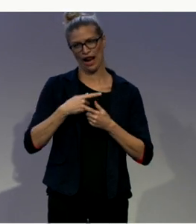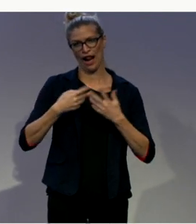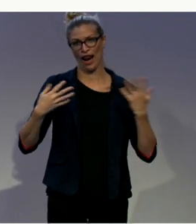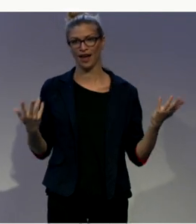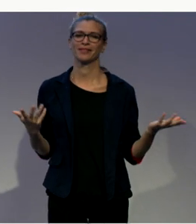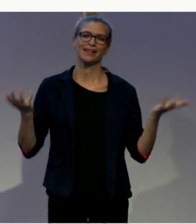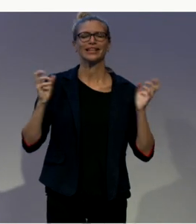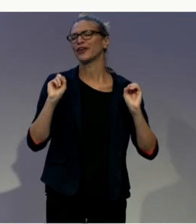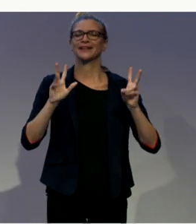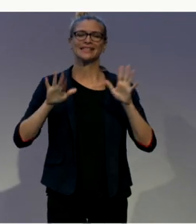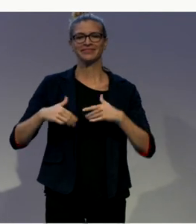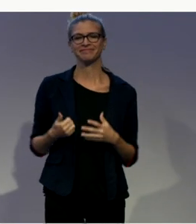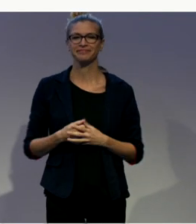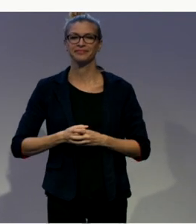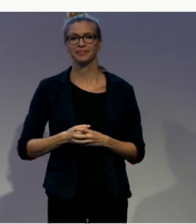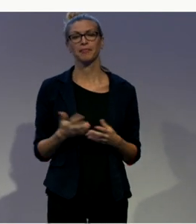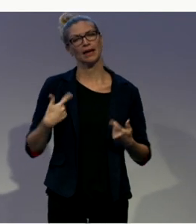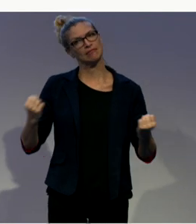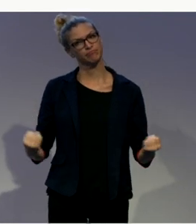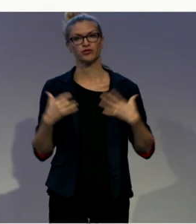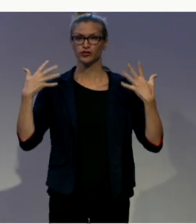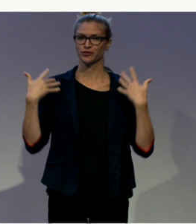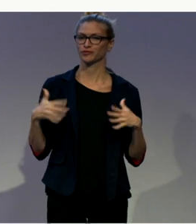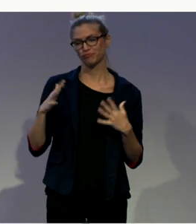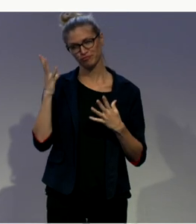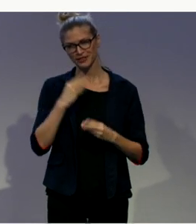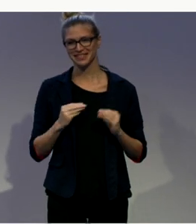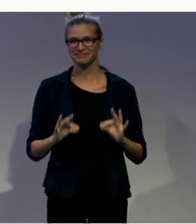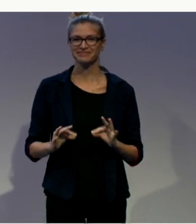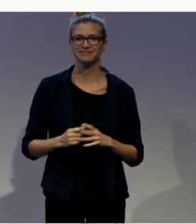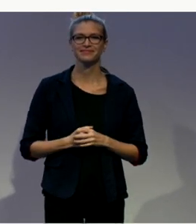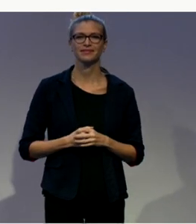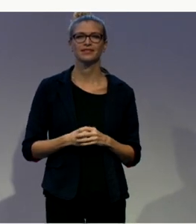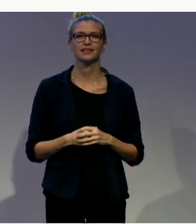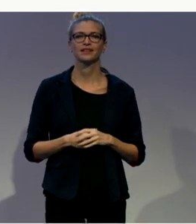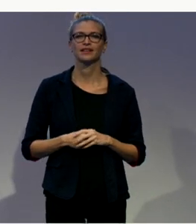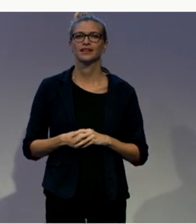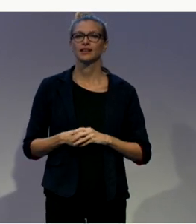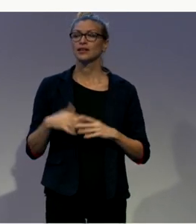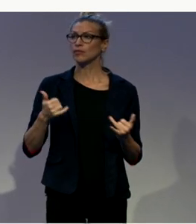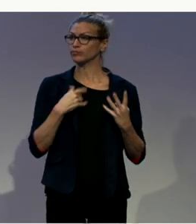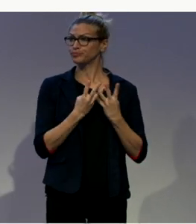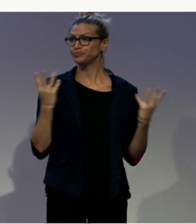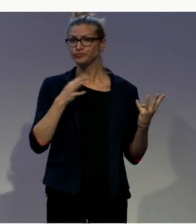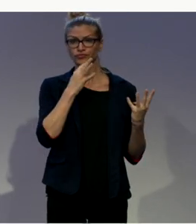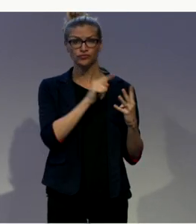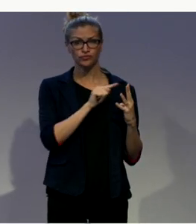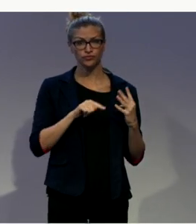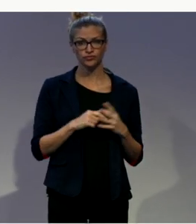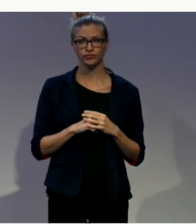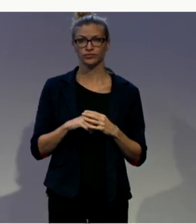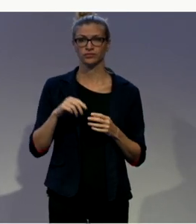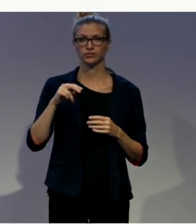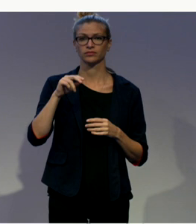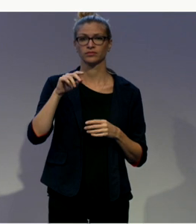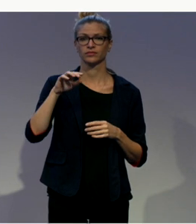very, very impressive, thank you. Actually, our panel speaker, Nawaf, couldn't join us. He